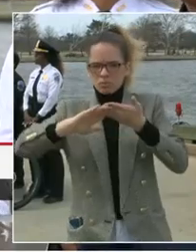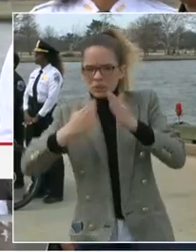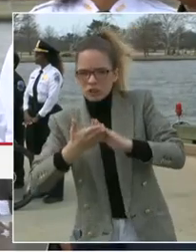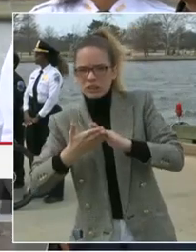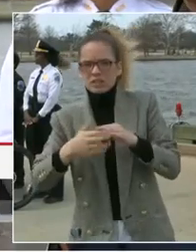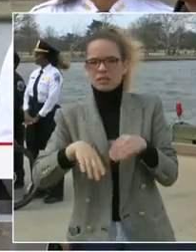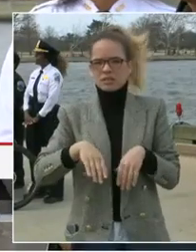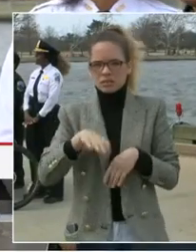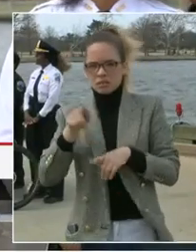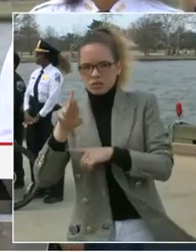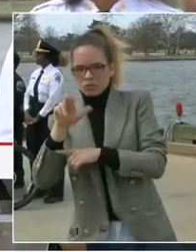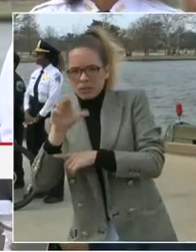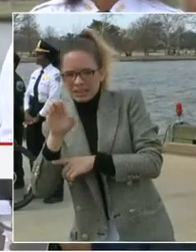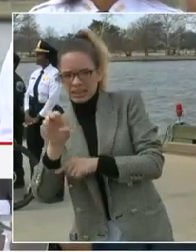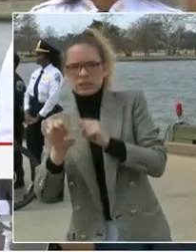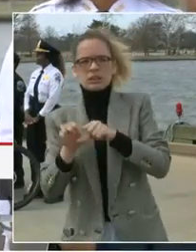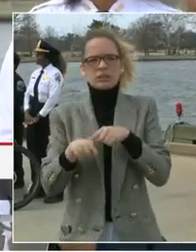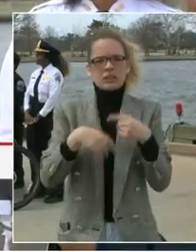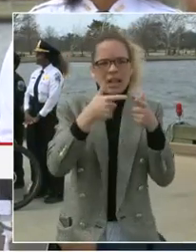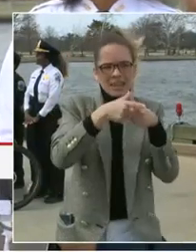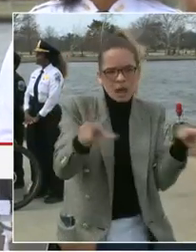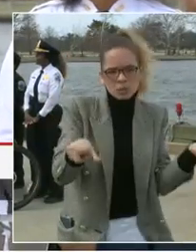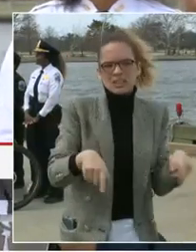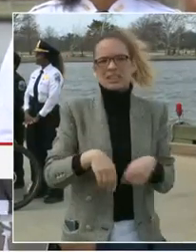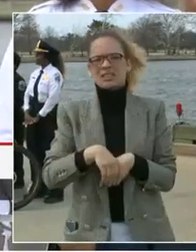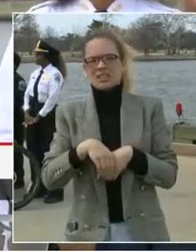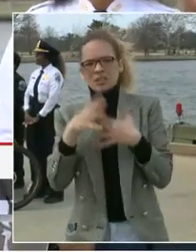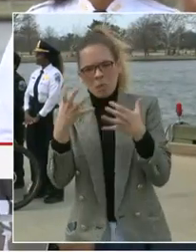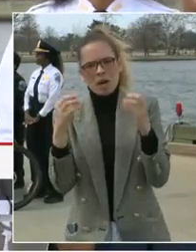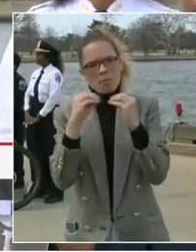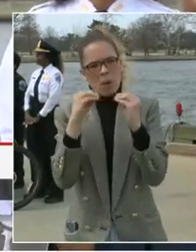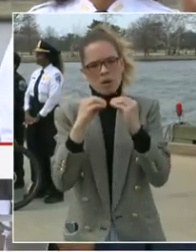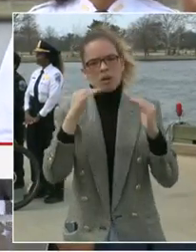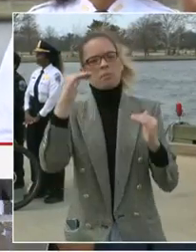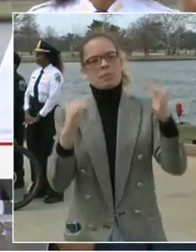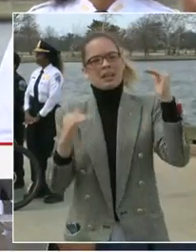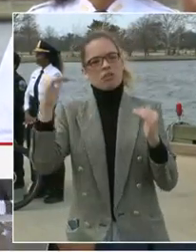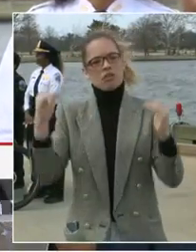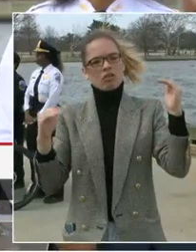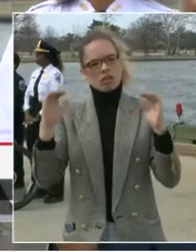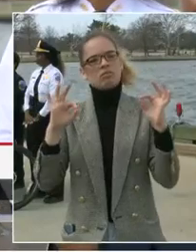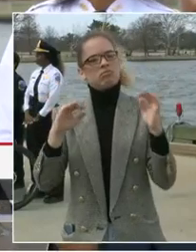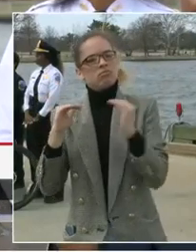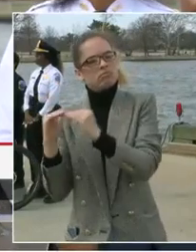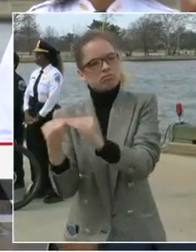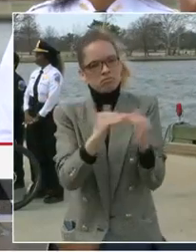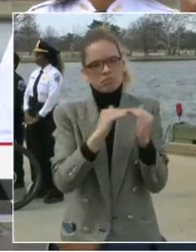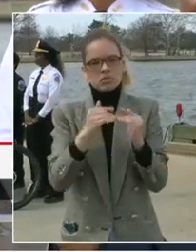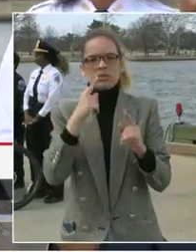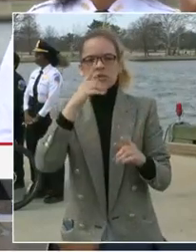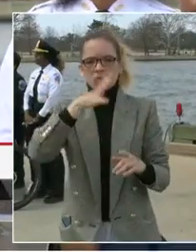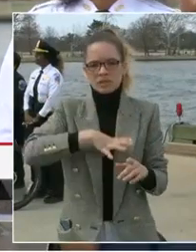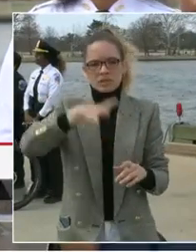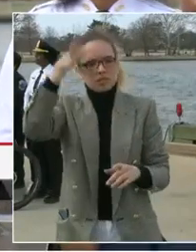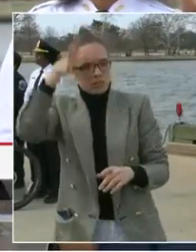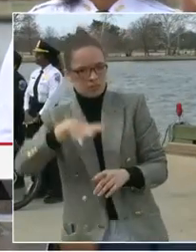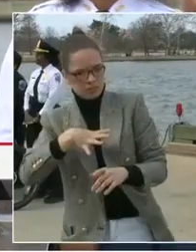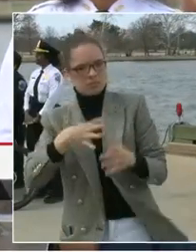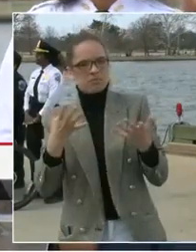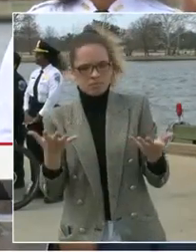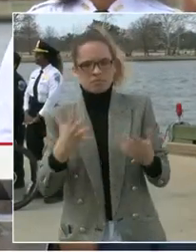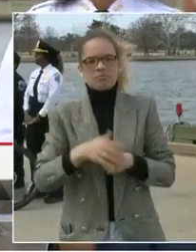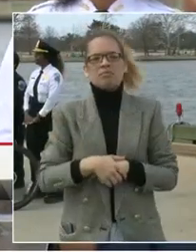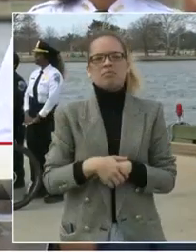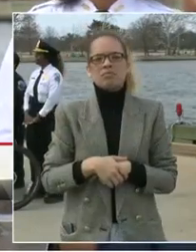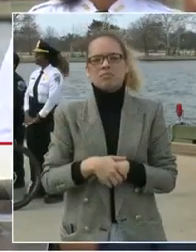has work to do to bring a balance to the gender demographics of our profession and our agency. While MPD